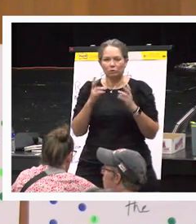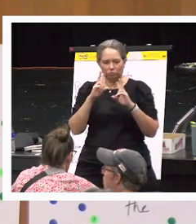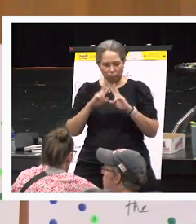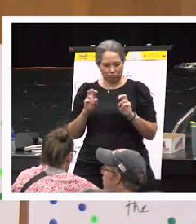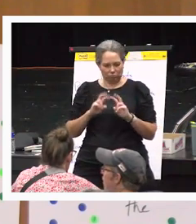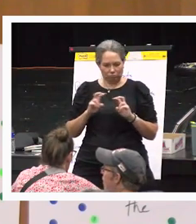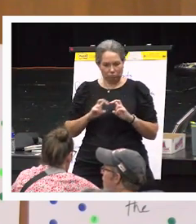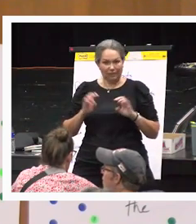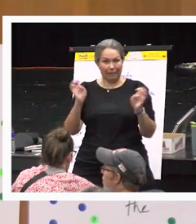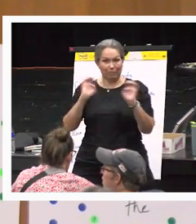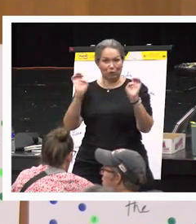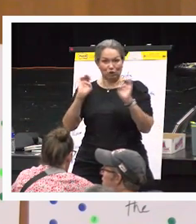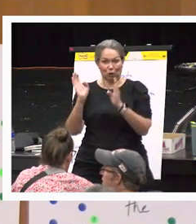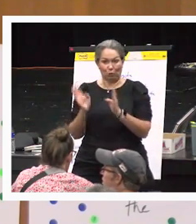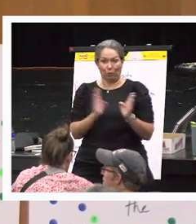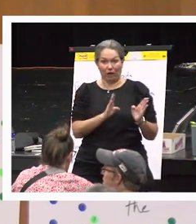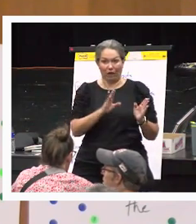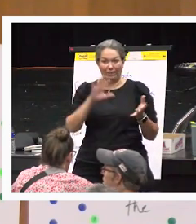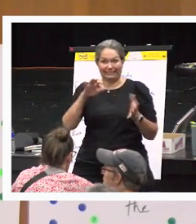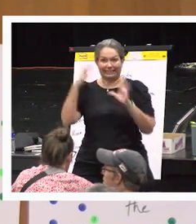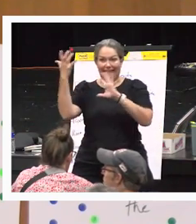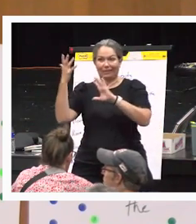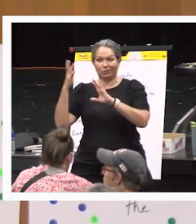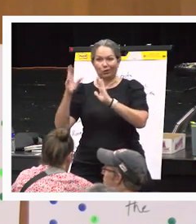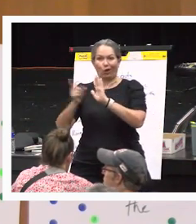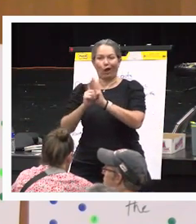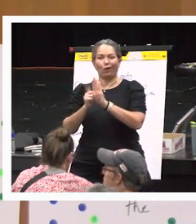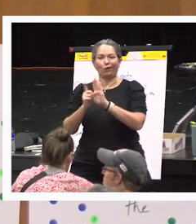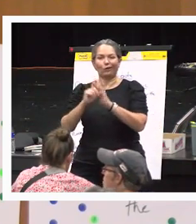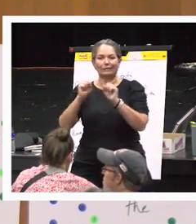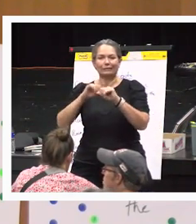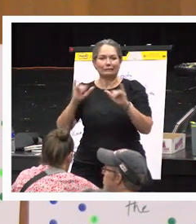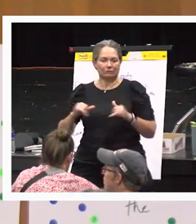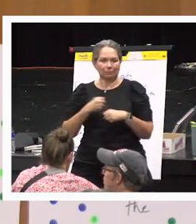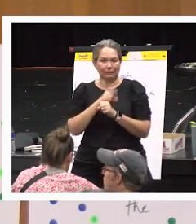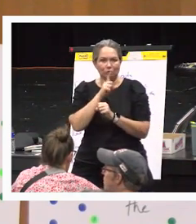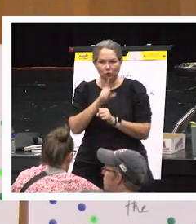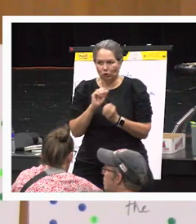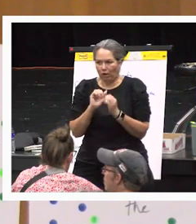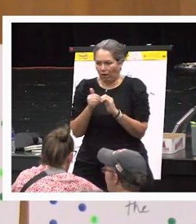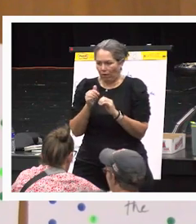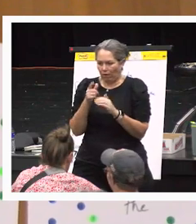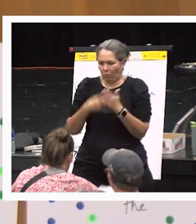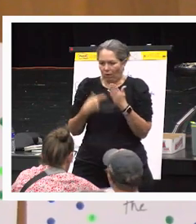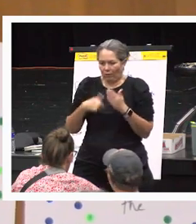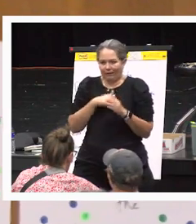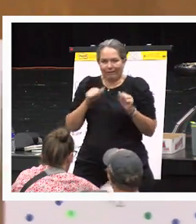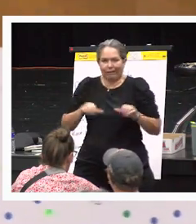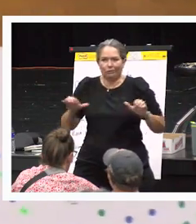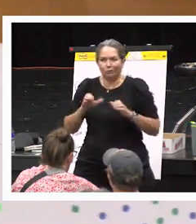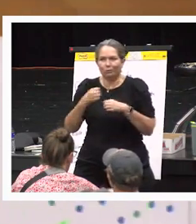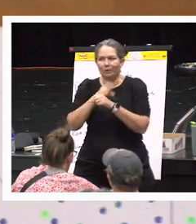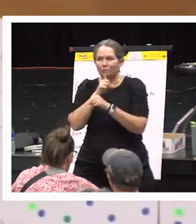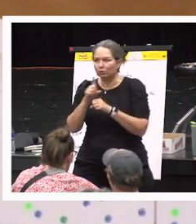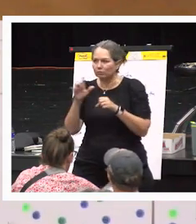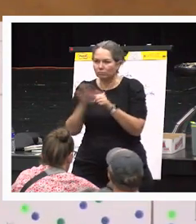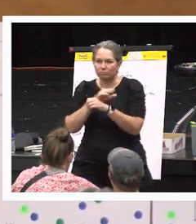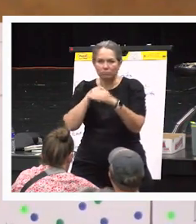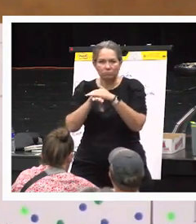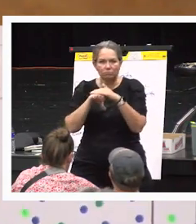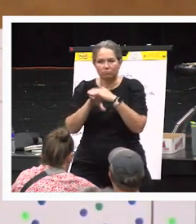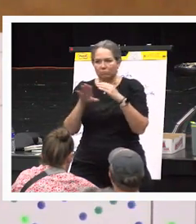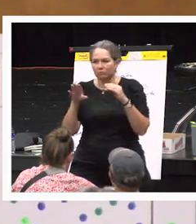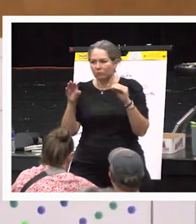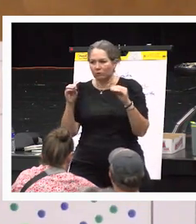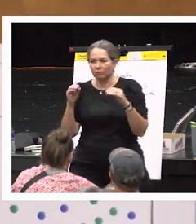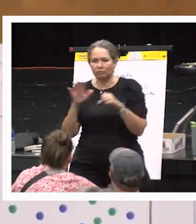the emergency preparedness disaster alert systems and what we can do to make sure that they're completely on the ball and also that they meet the